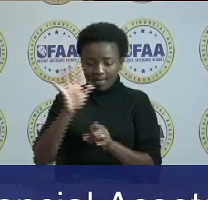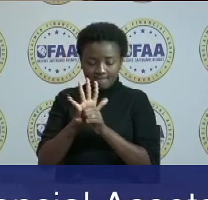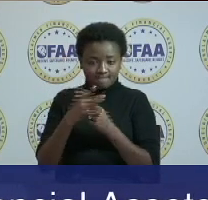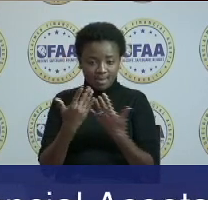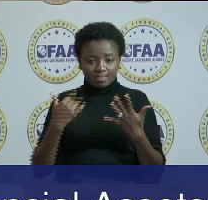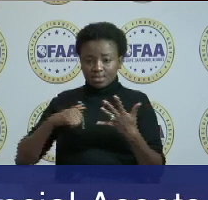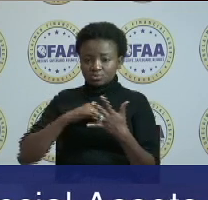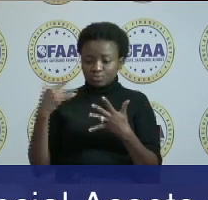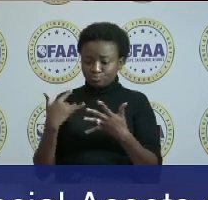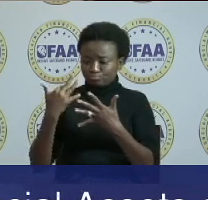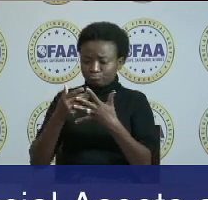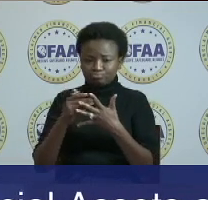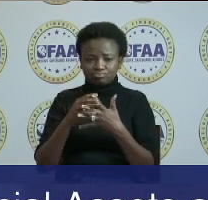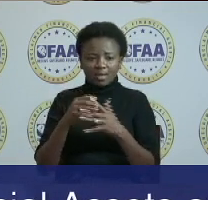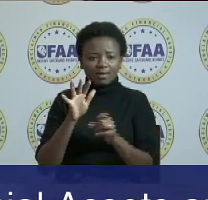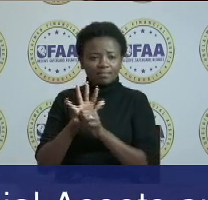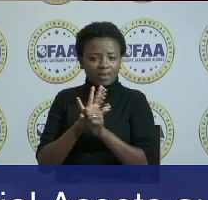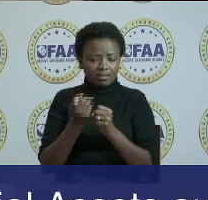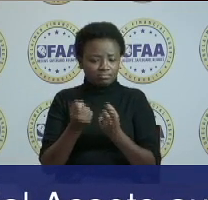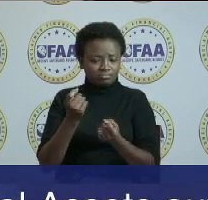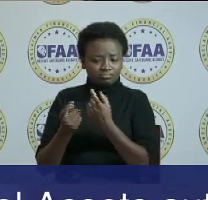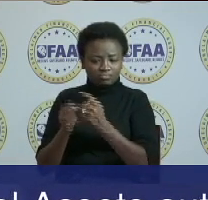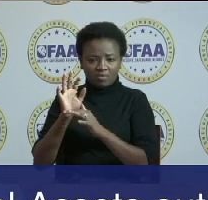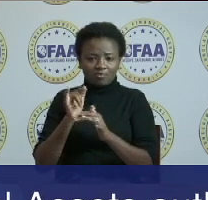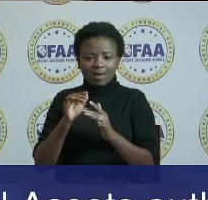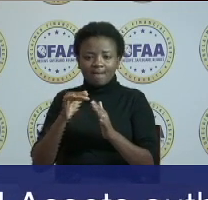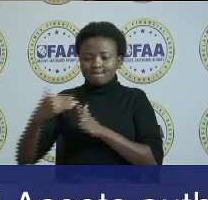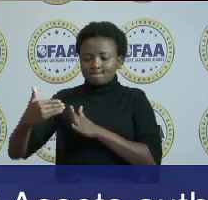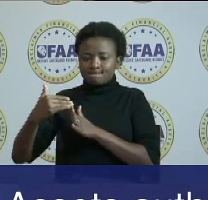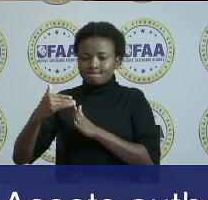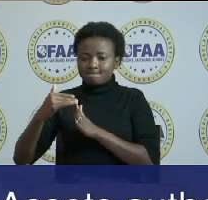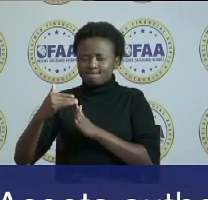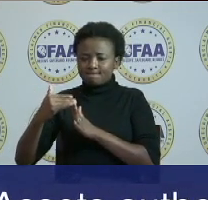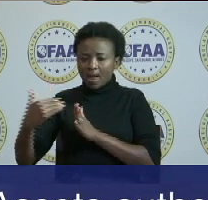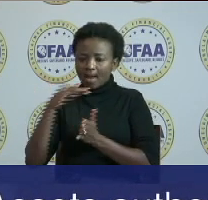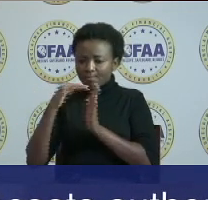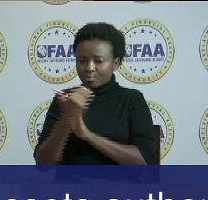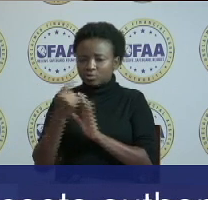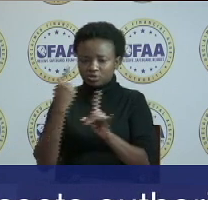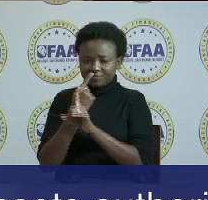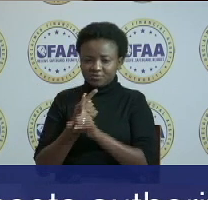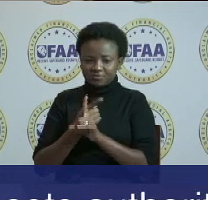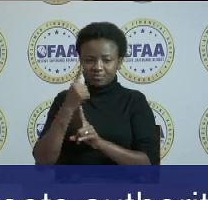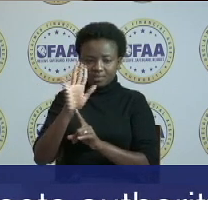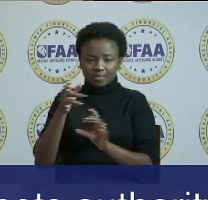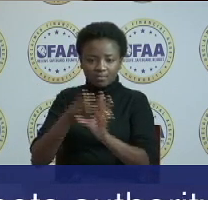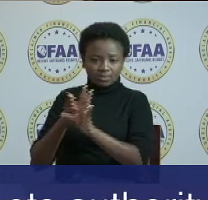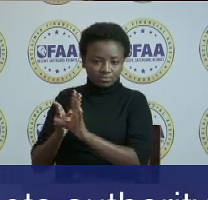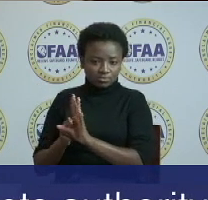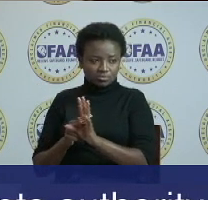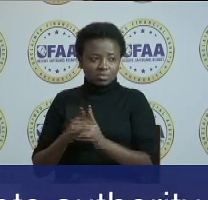and almost everything arises from a participatory approach. And so the participatory approach that we are using in